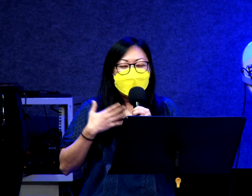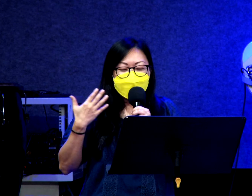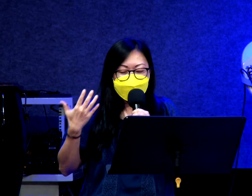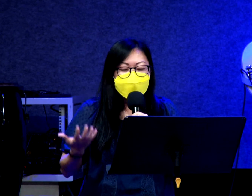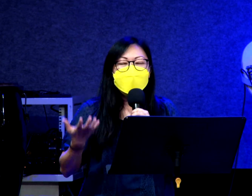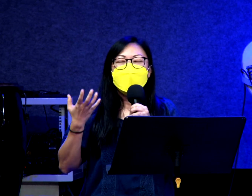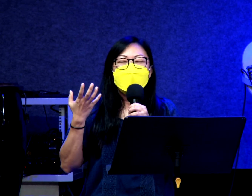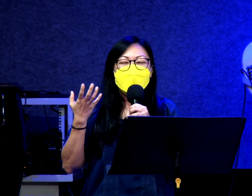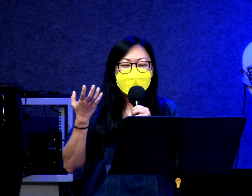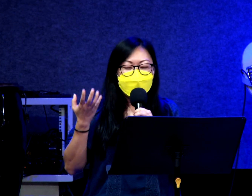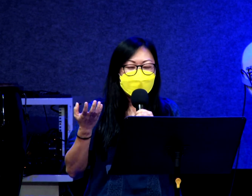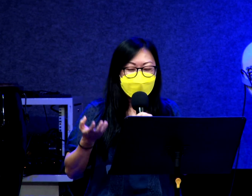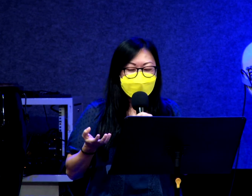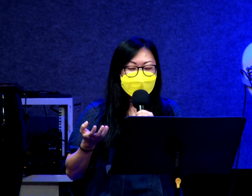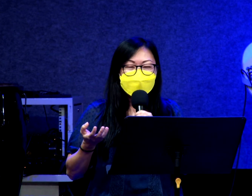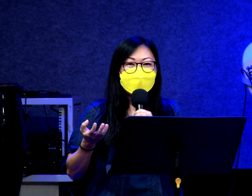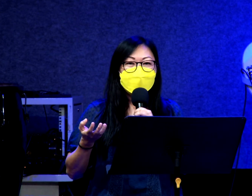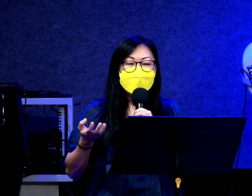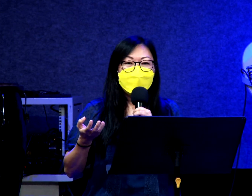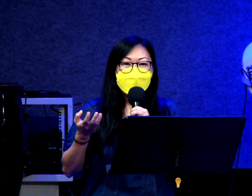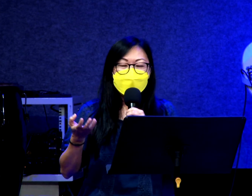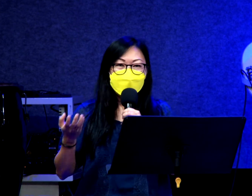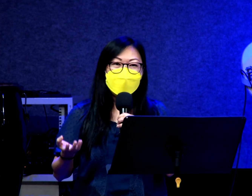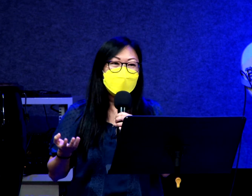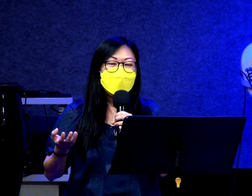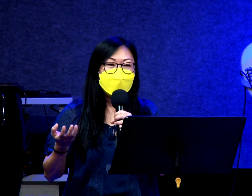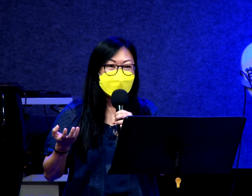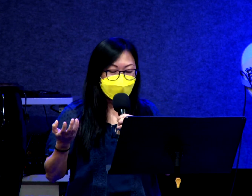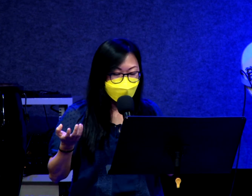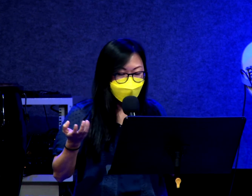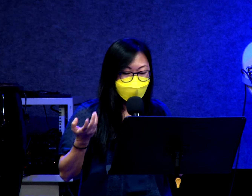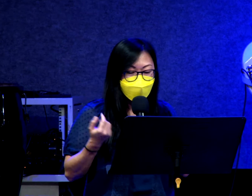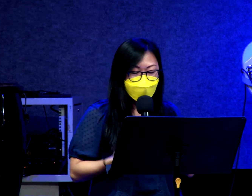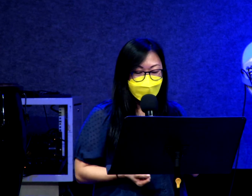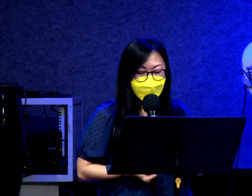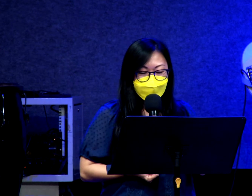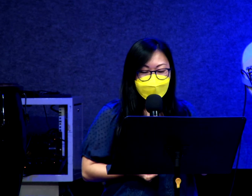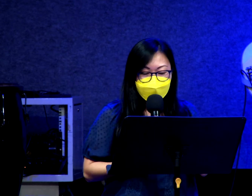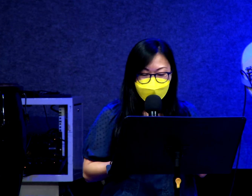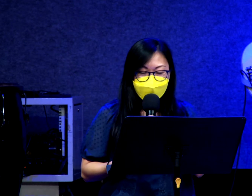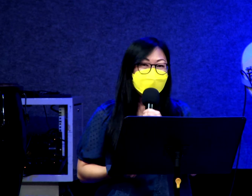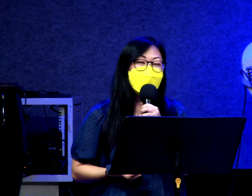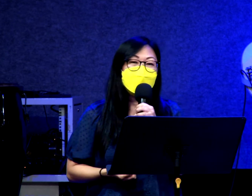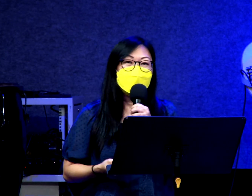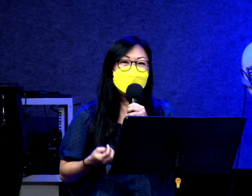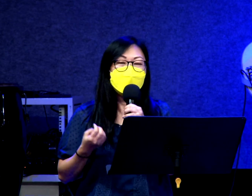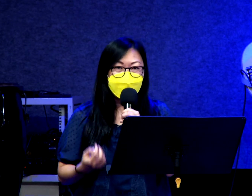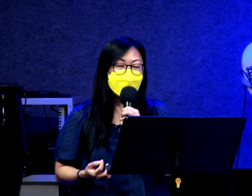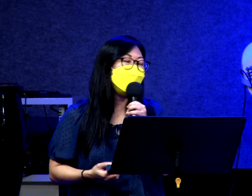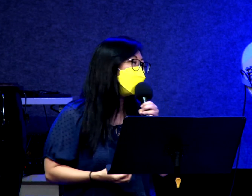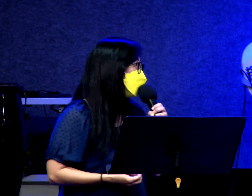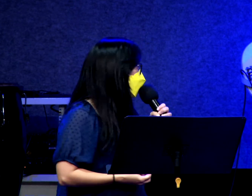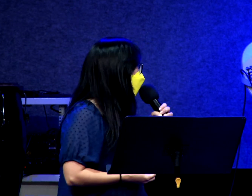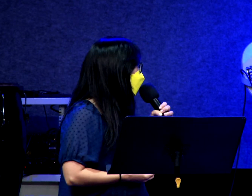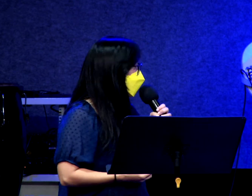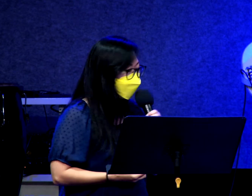to just come to the Lord's presence and to worship Him this morning. Let's take time to wait